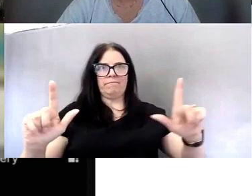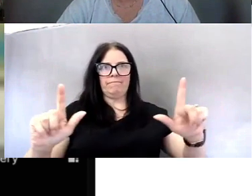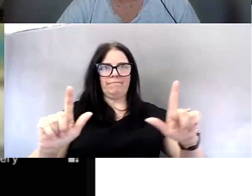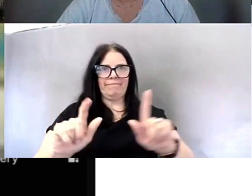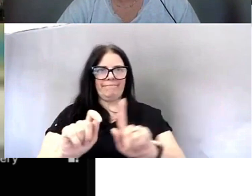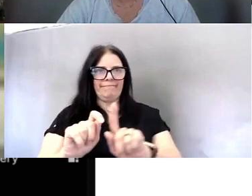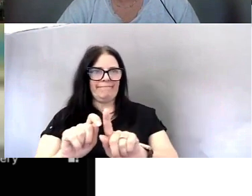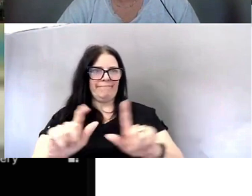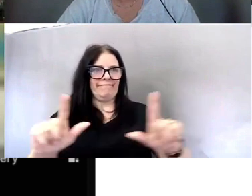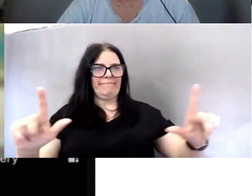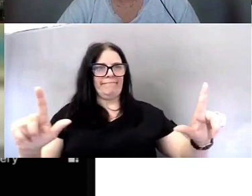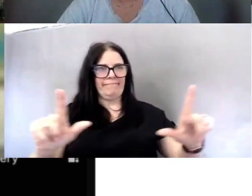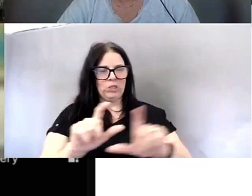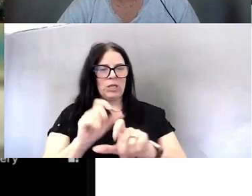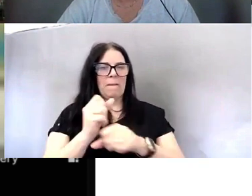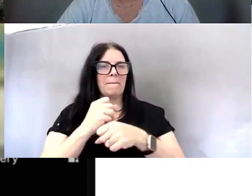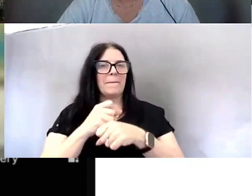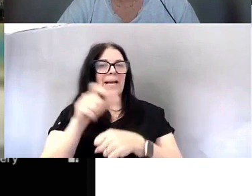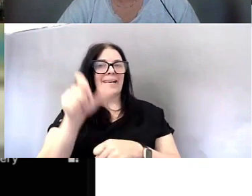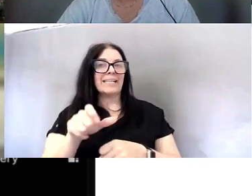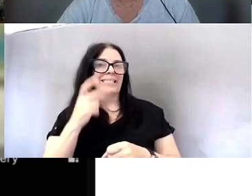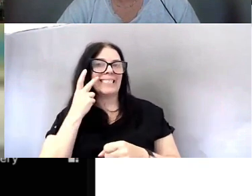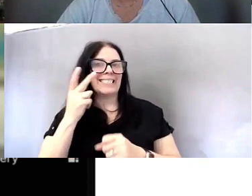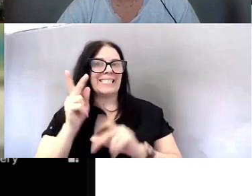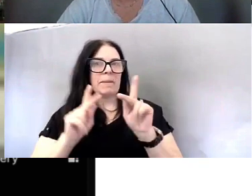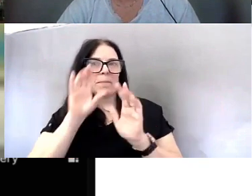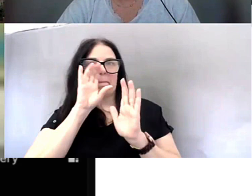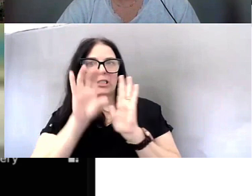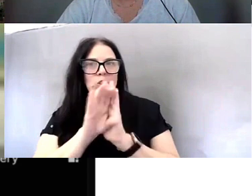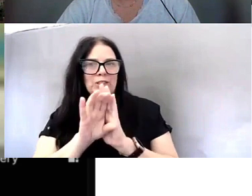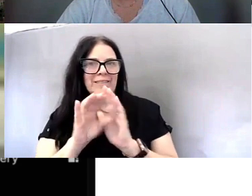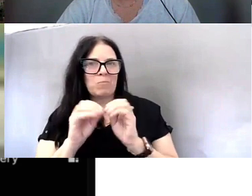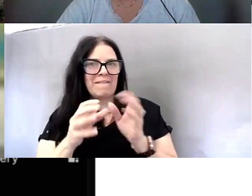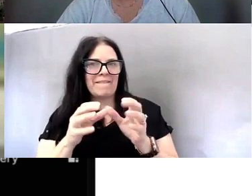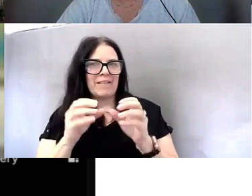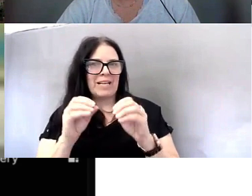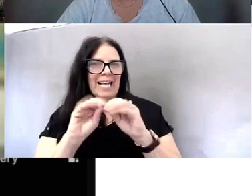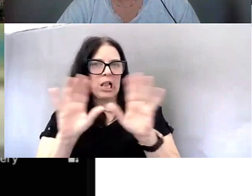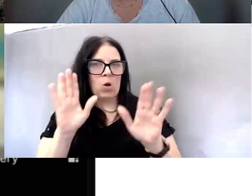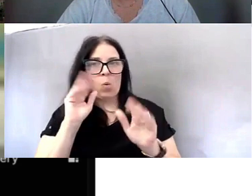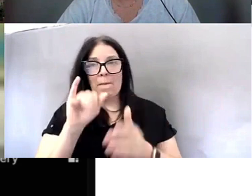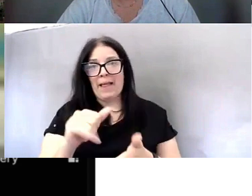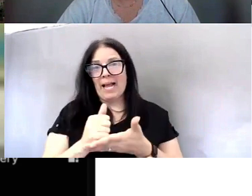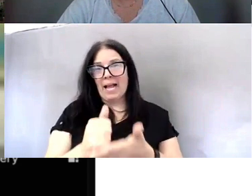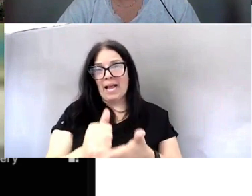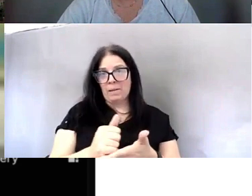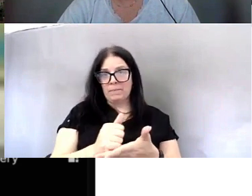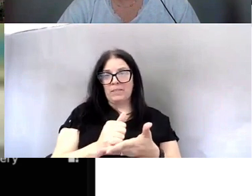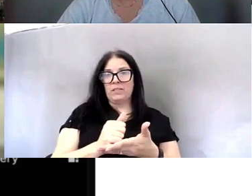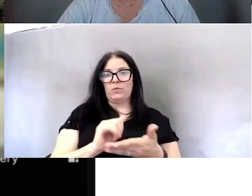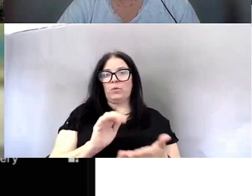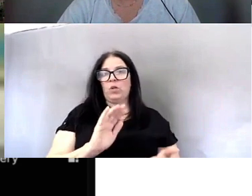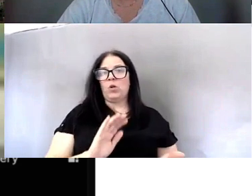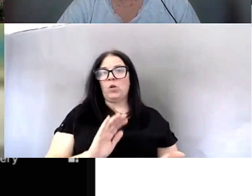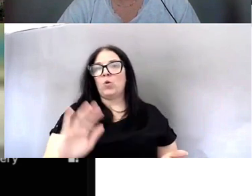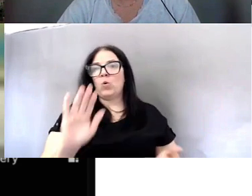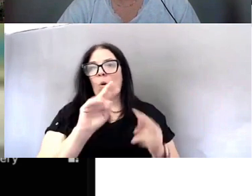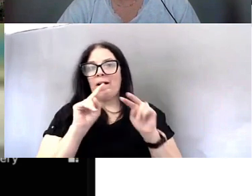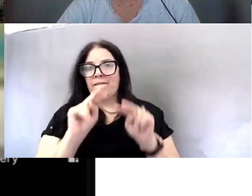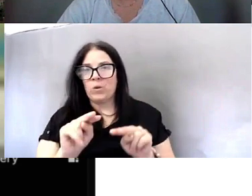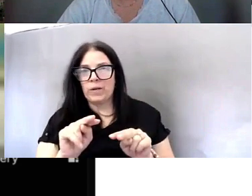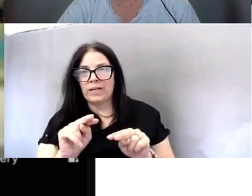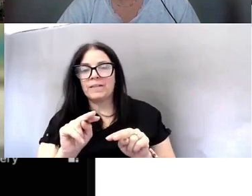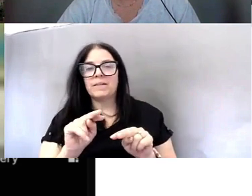right to make the screen bigger or smaller for you. So I hope that this helps with your viewing experience when